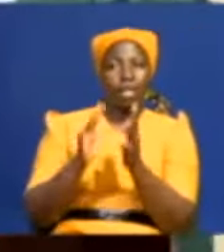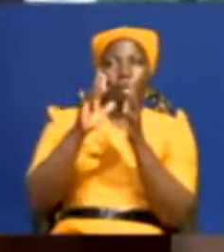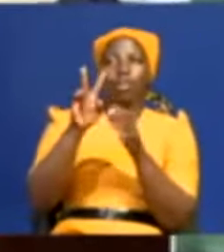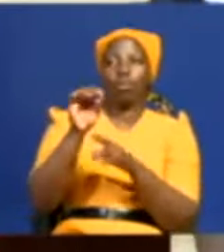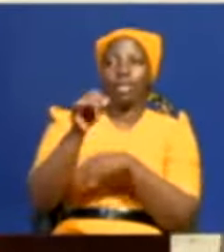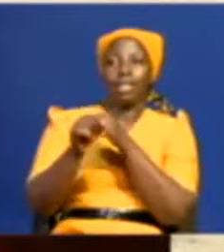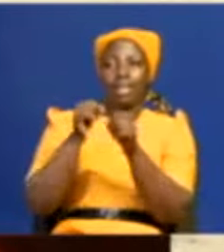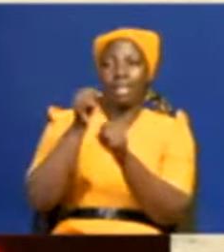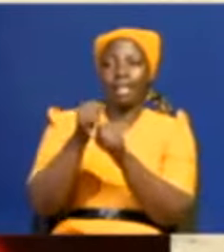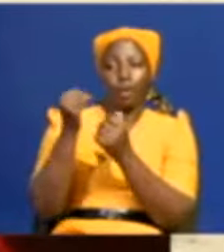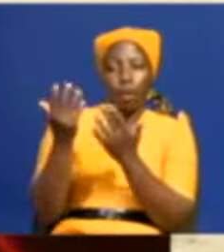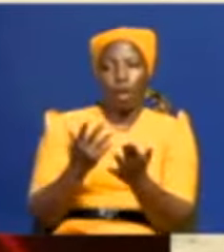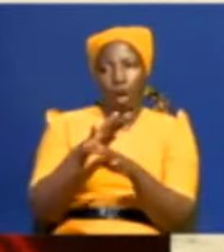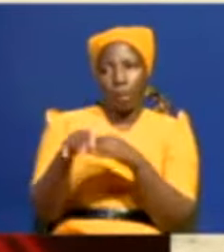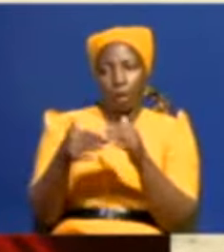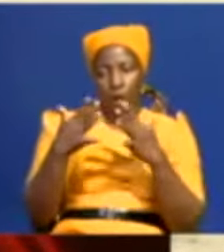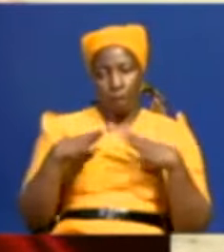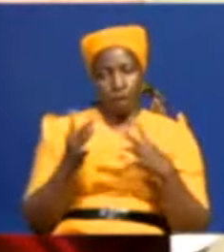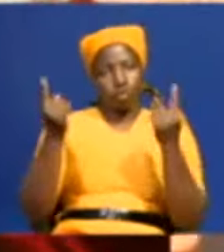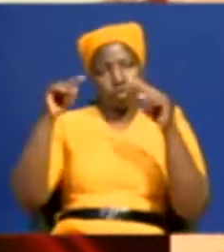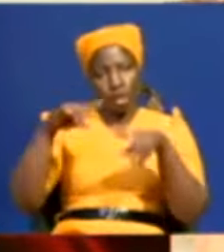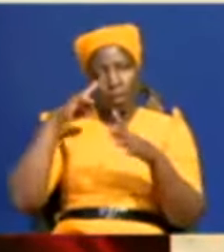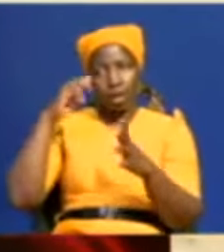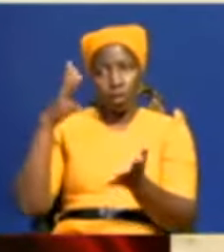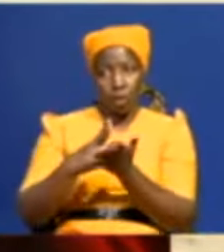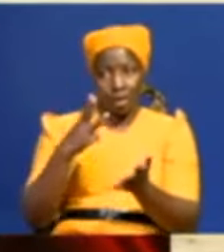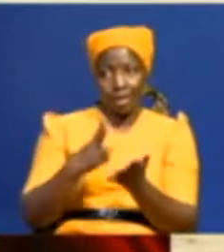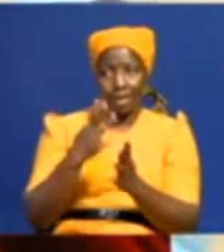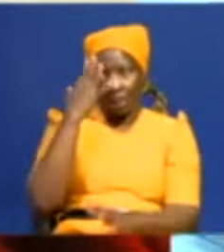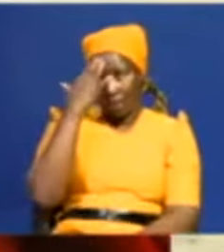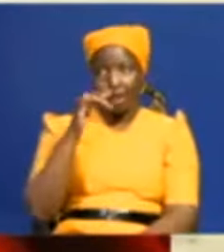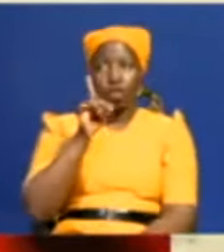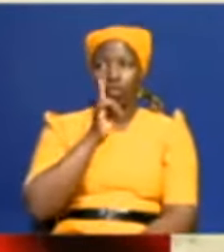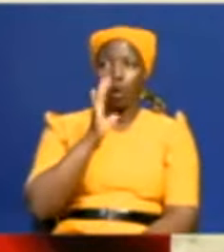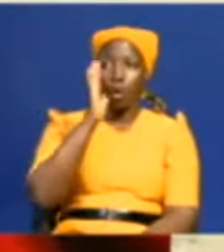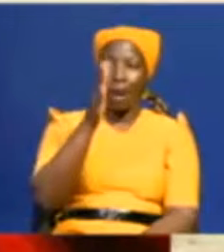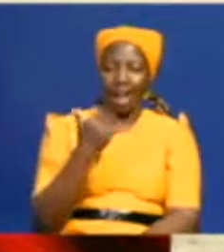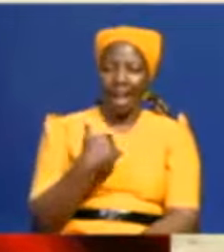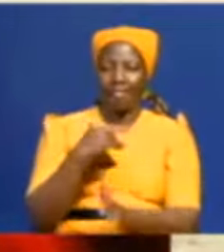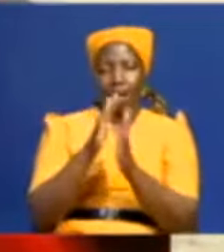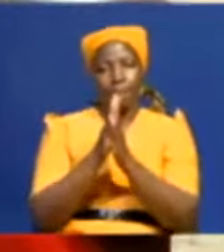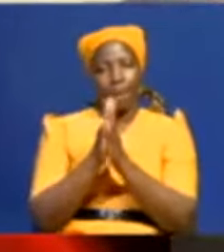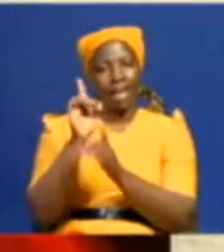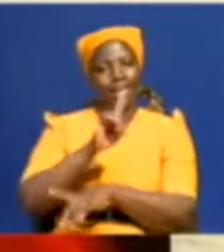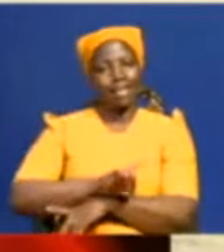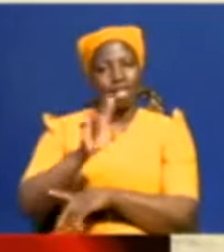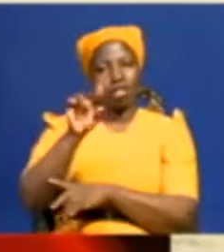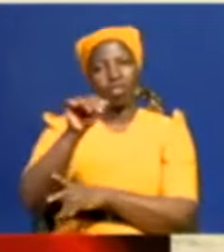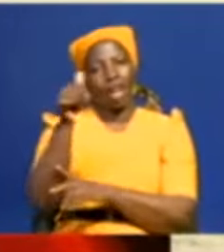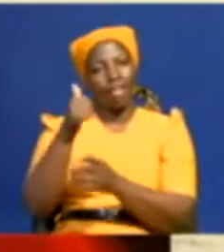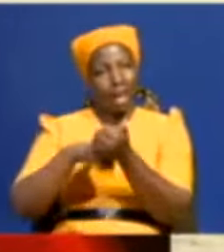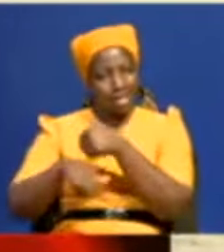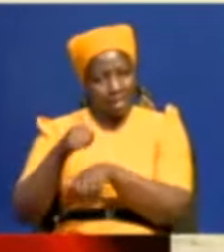We welcome everybody to come and witness, as tomorrow we'll be going about our prayer day. No any activity.